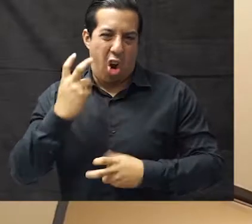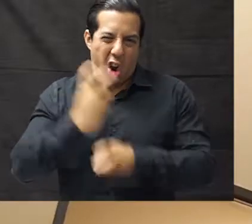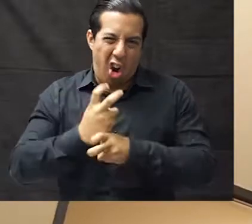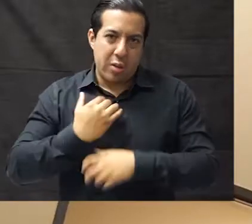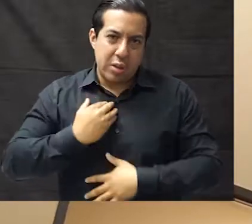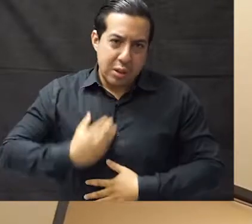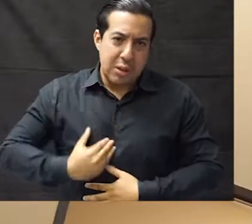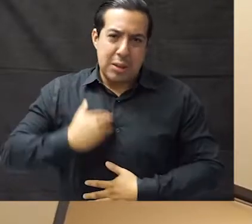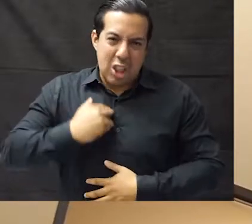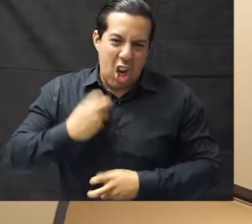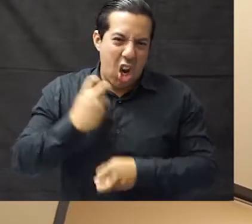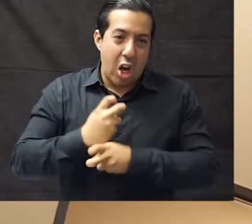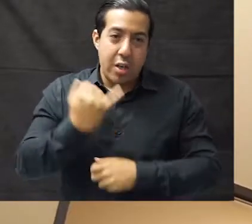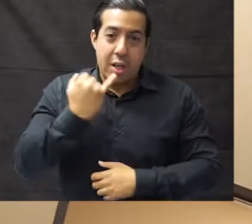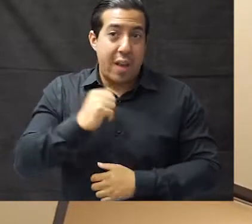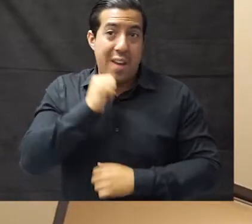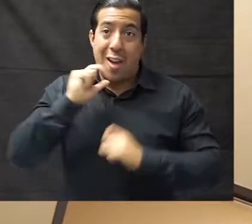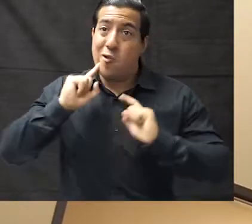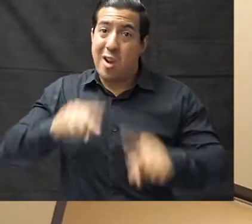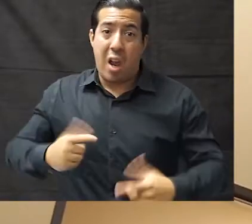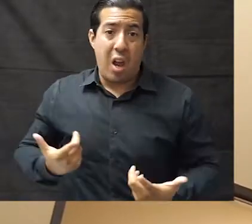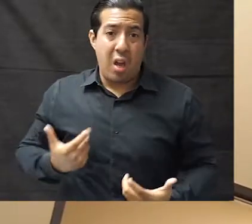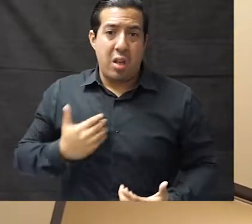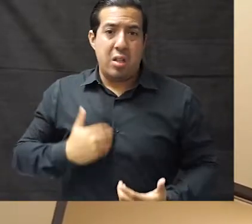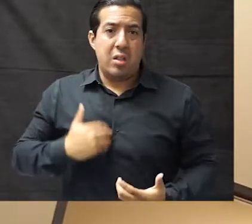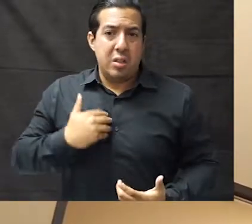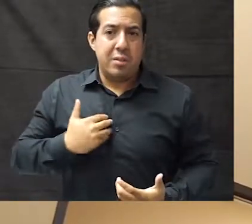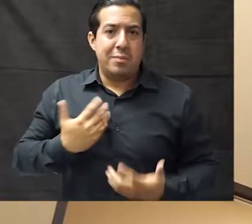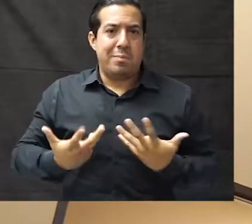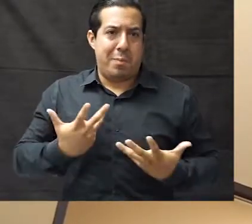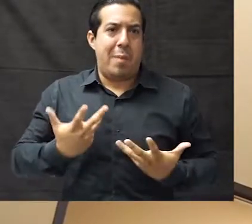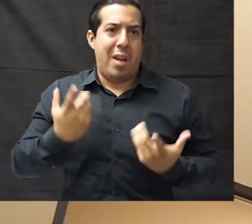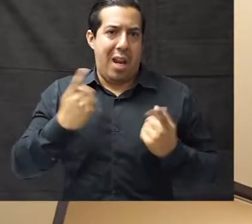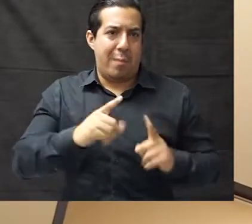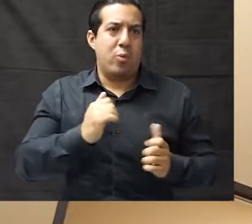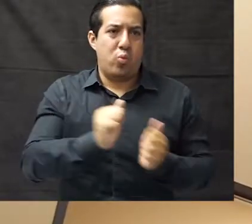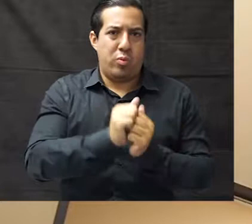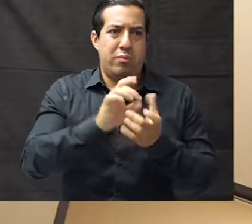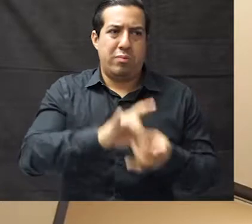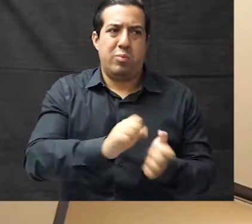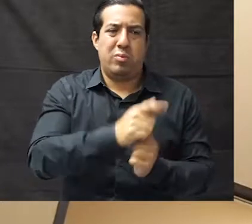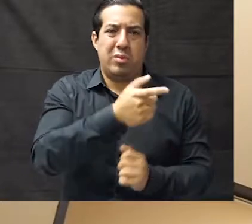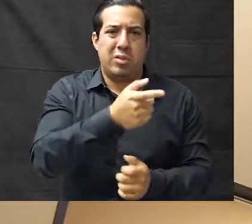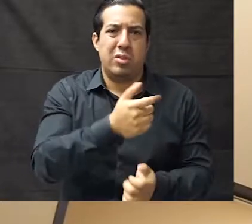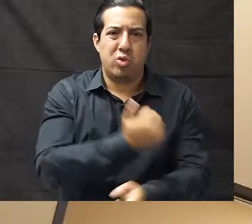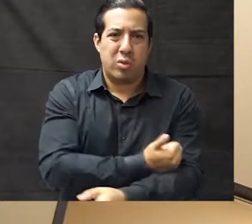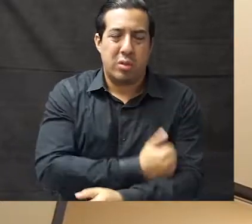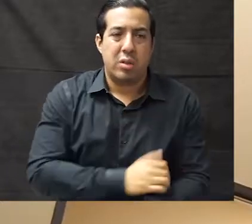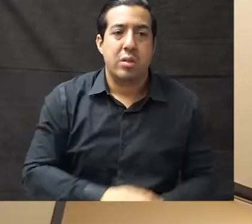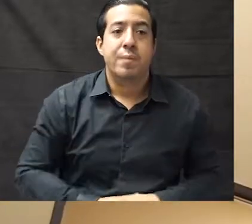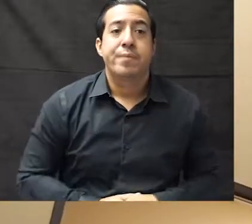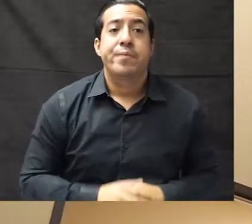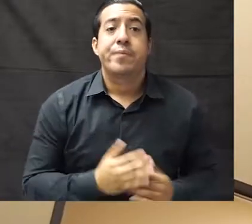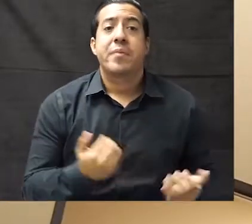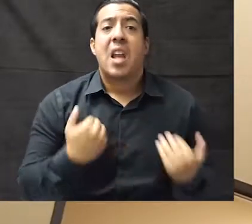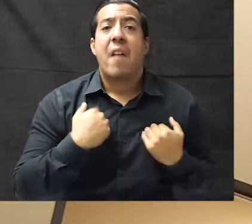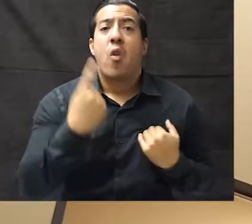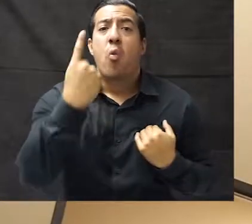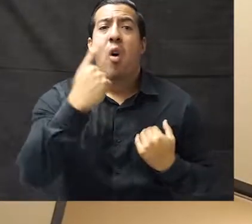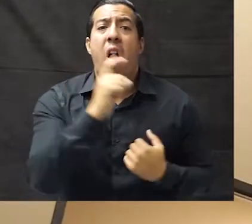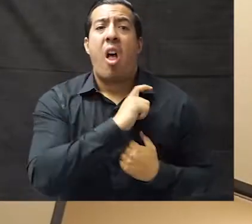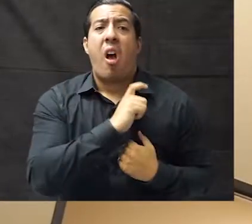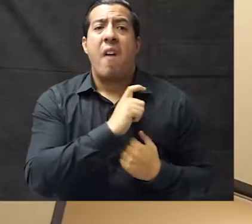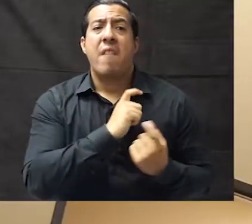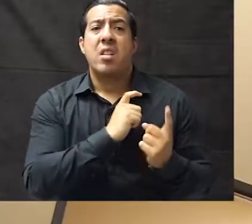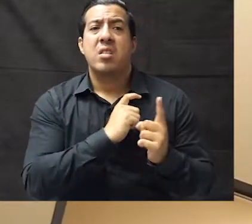that the officers are carrying. It's a little nasal injector. So you put your fingers in there and they just put it in their nose and squirt it up their nose. This